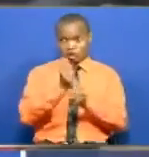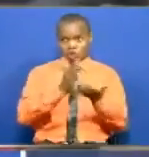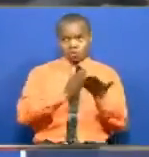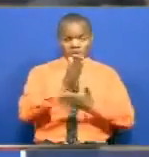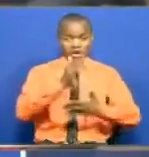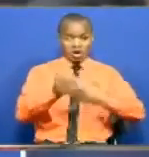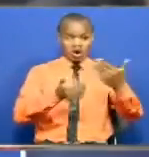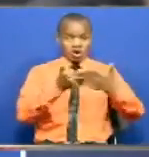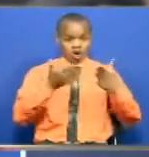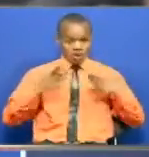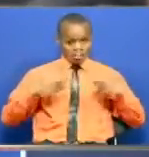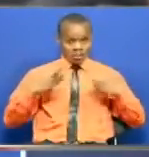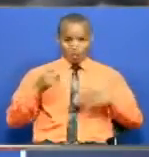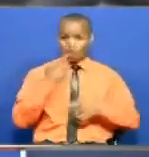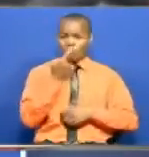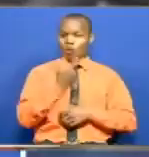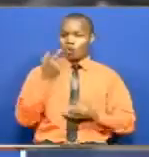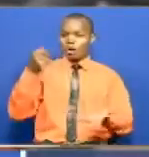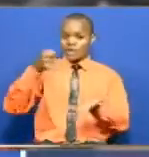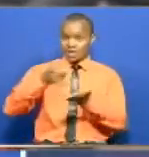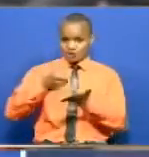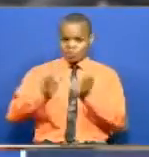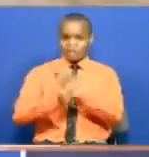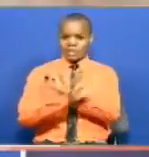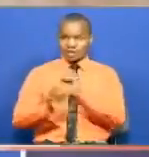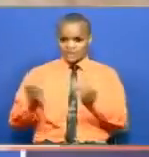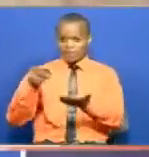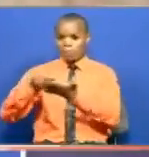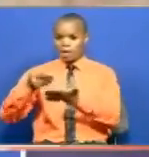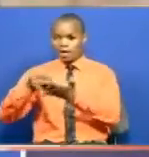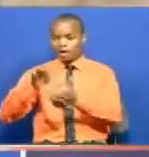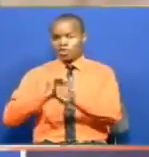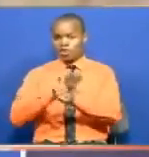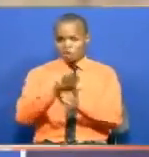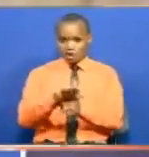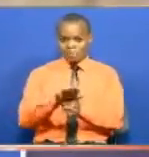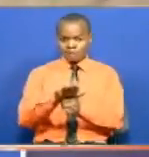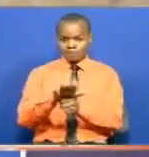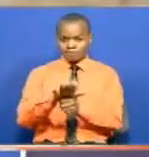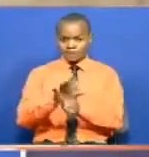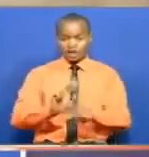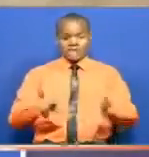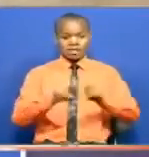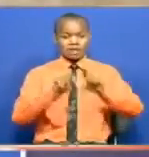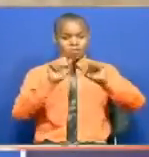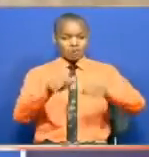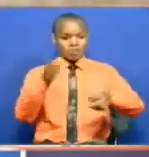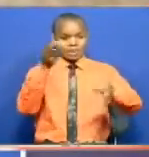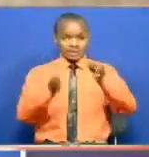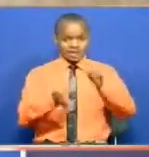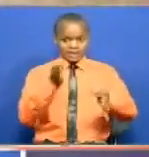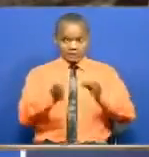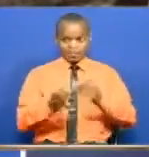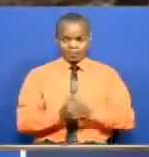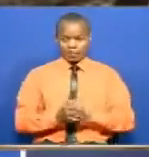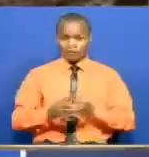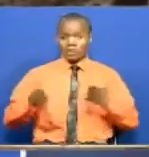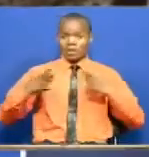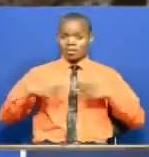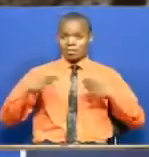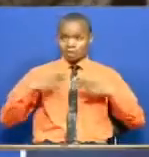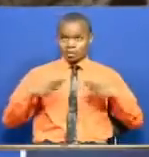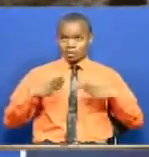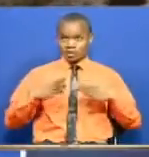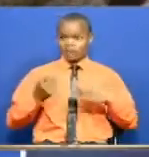the alleged embezzlement of funds meant for COVID-19 response measures brought to justice. The residents from the